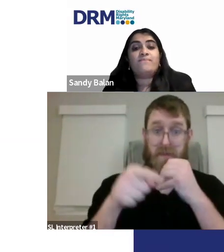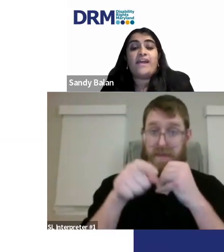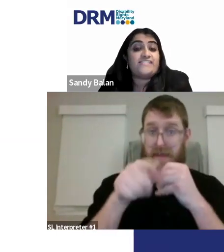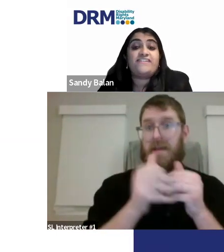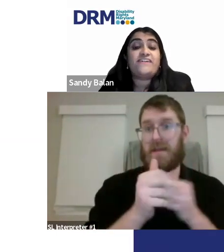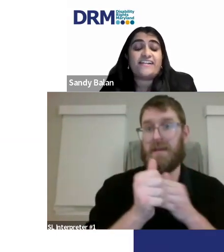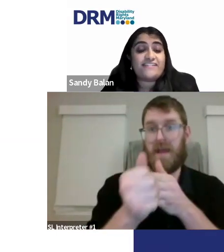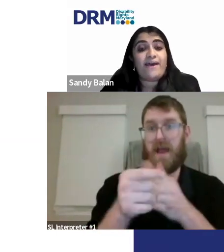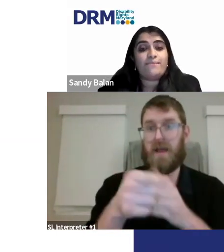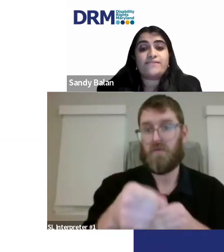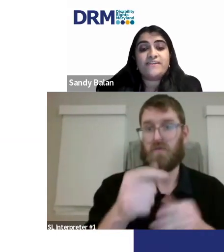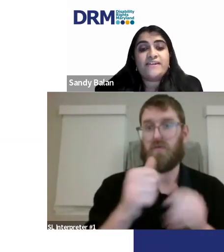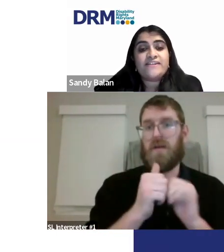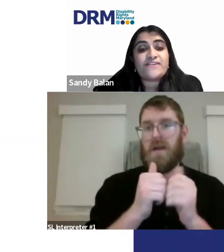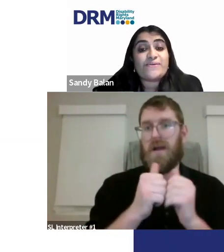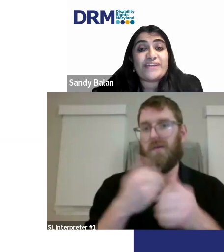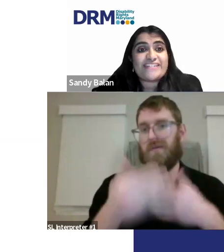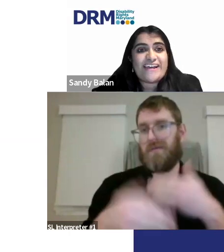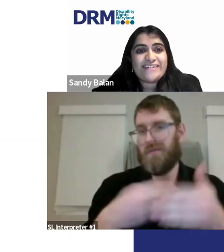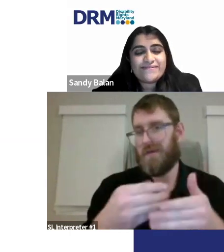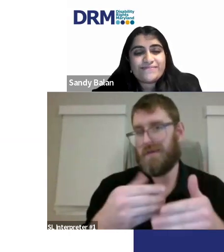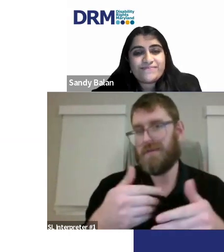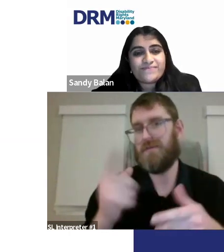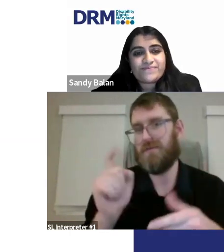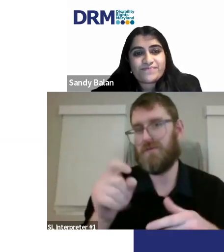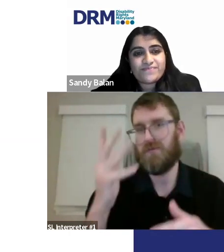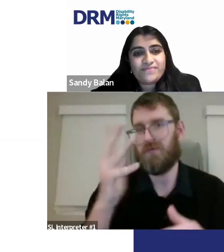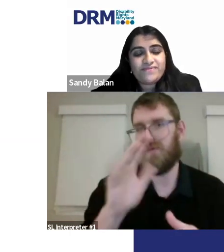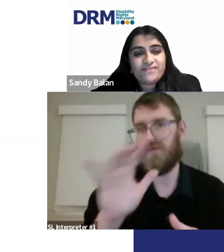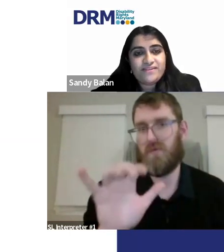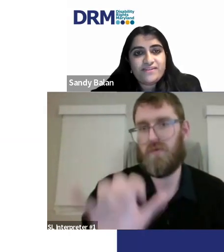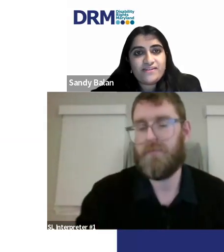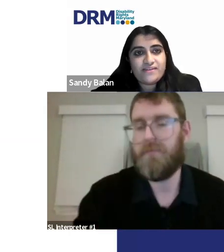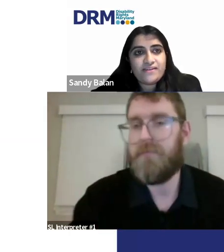you as to the next steps. So next slide.